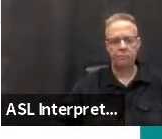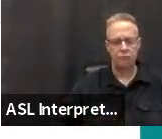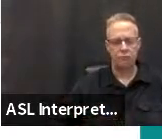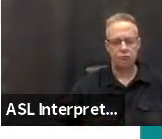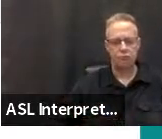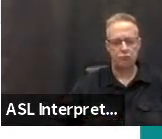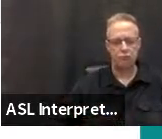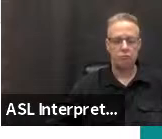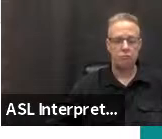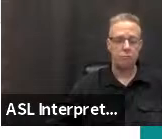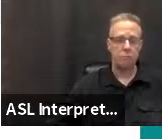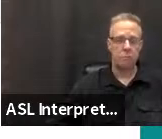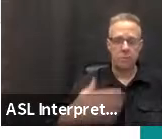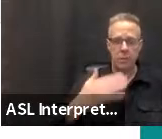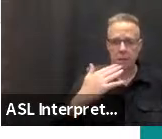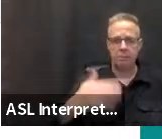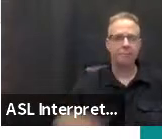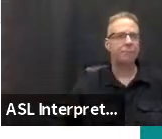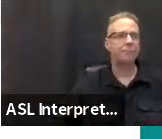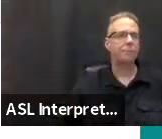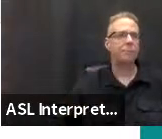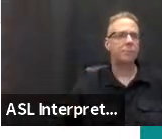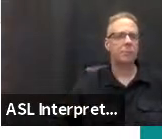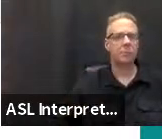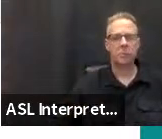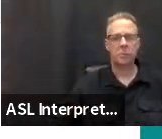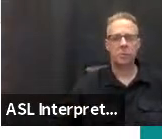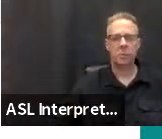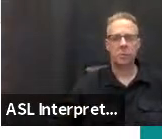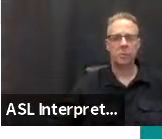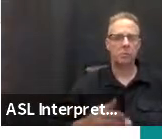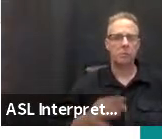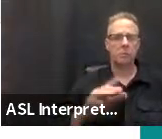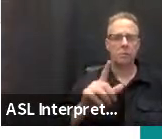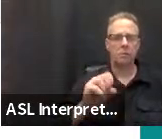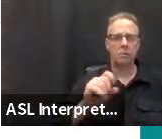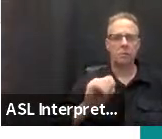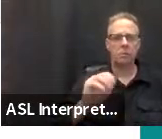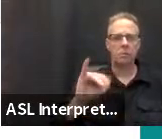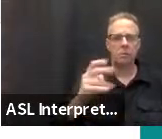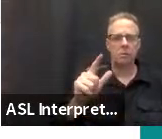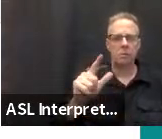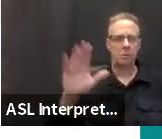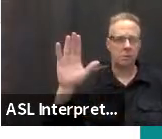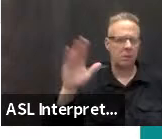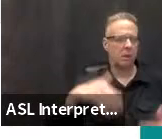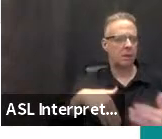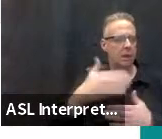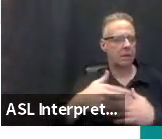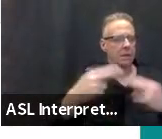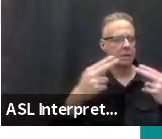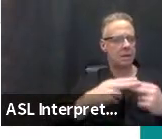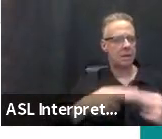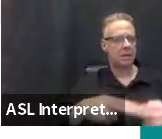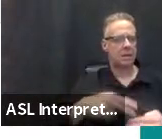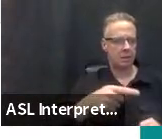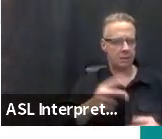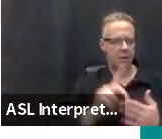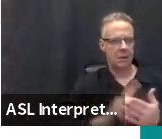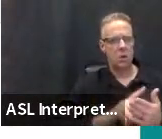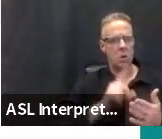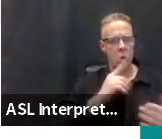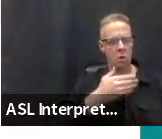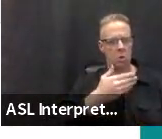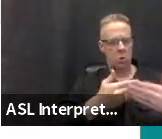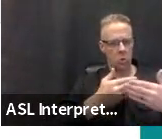yeah, point well taken. And let's see, Michael, you put your hand up. Just so the next slide, the next set of design options actually zoom in on